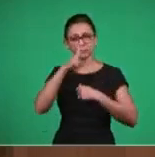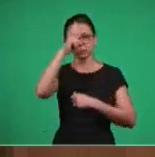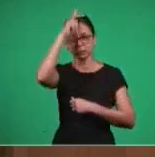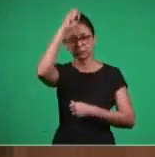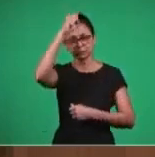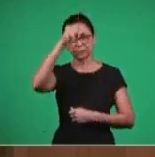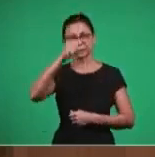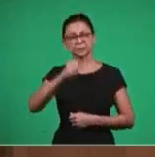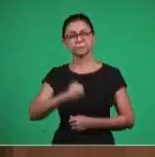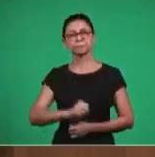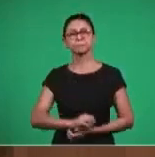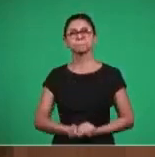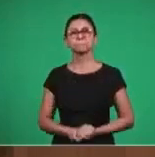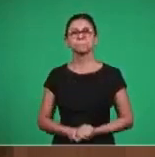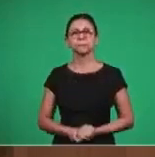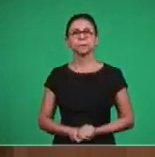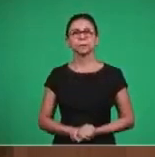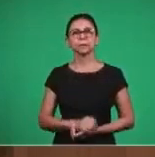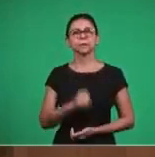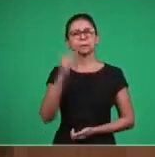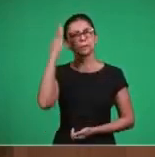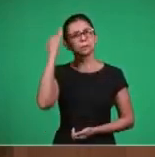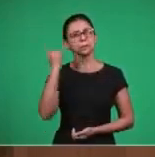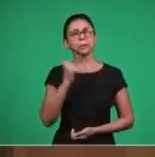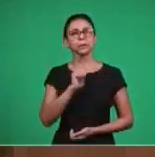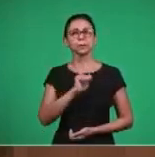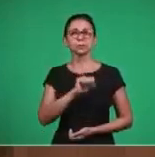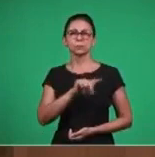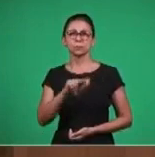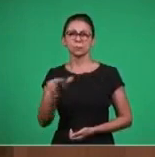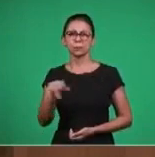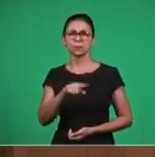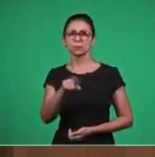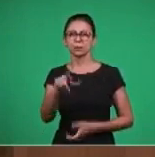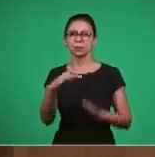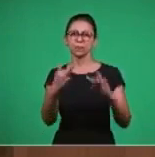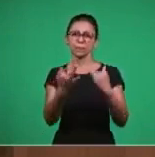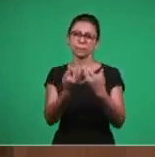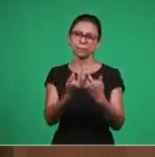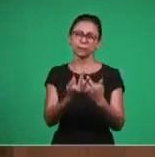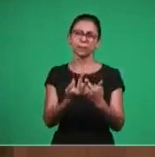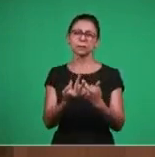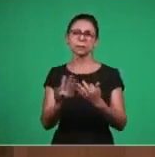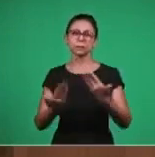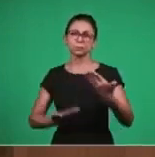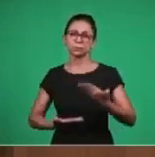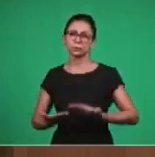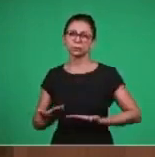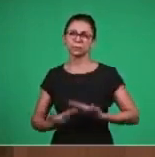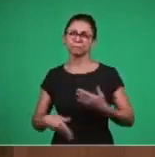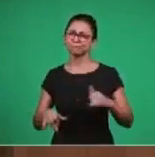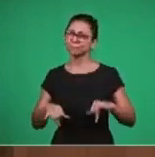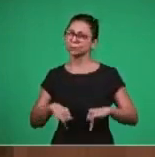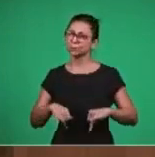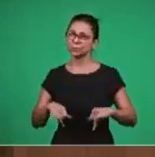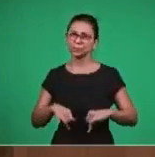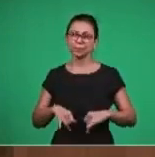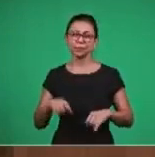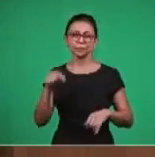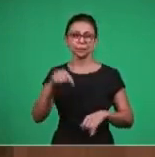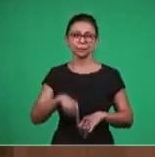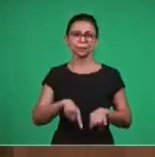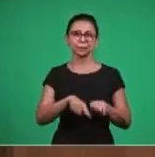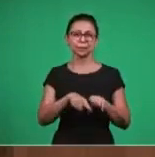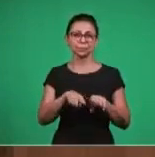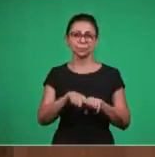discomfort, but it also strengthens us. And I know that the family has been comforted by the Lord. It was a great suffering also for